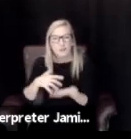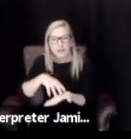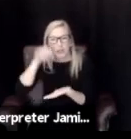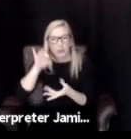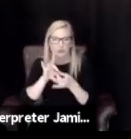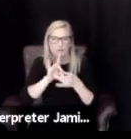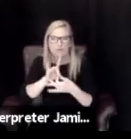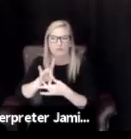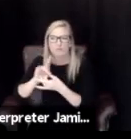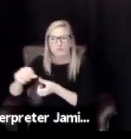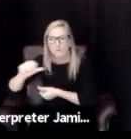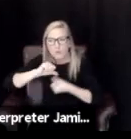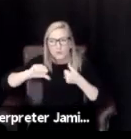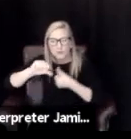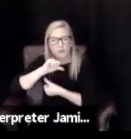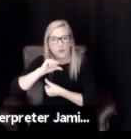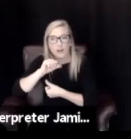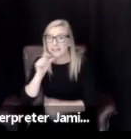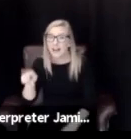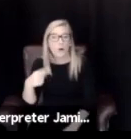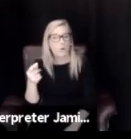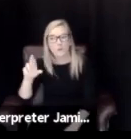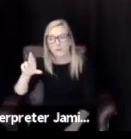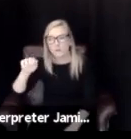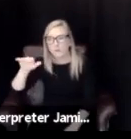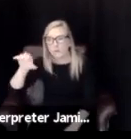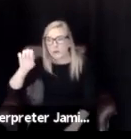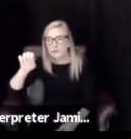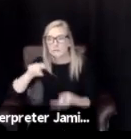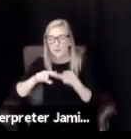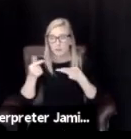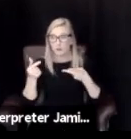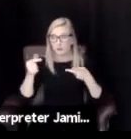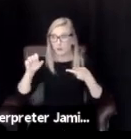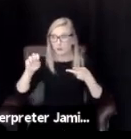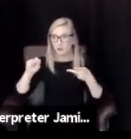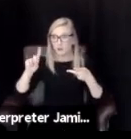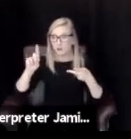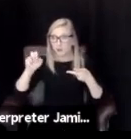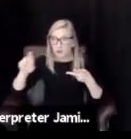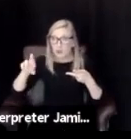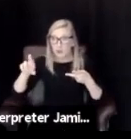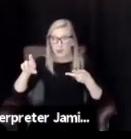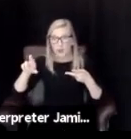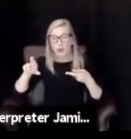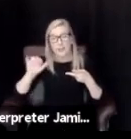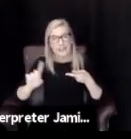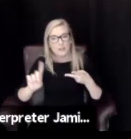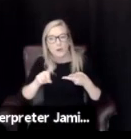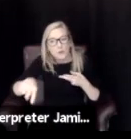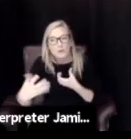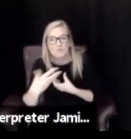one another? And not just race, it's also gender. And that's where you fit in. We're going to talk about that.